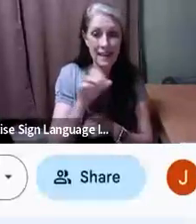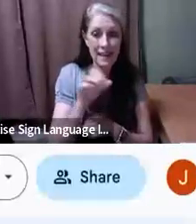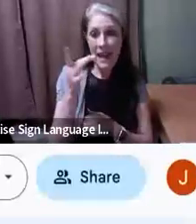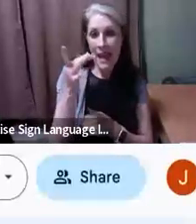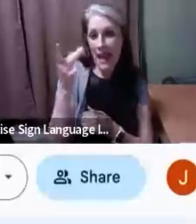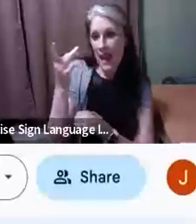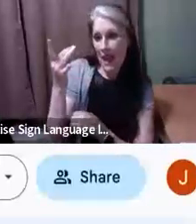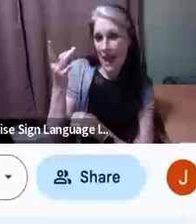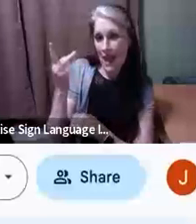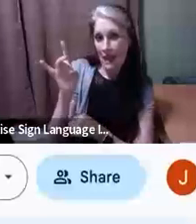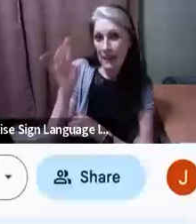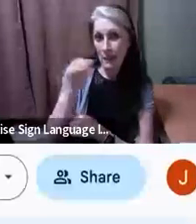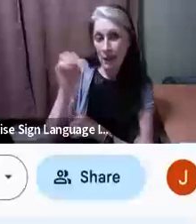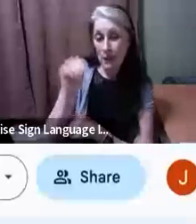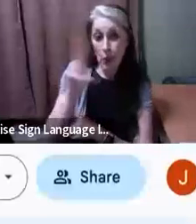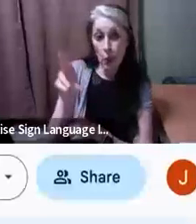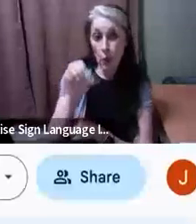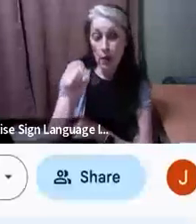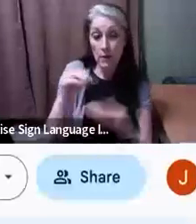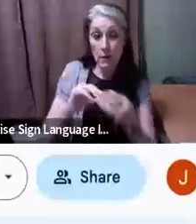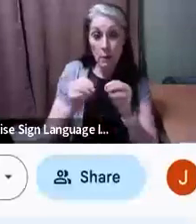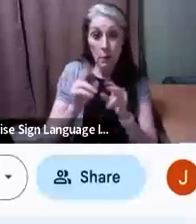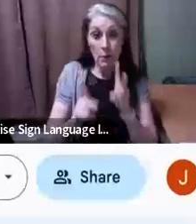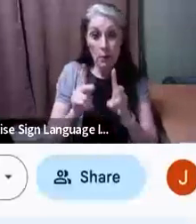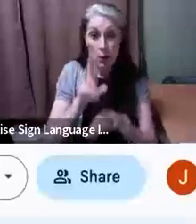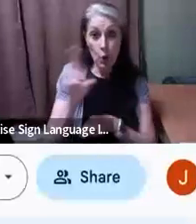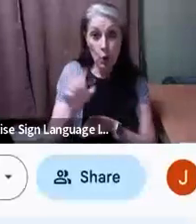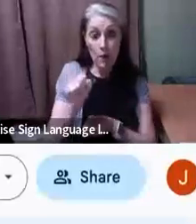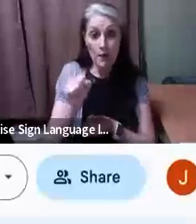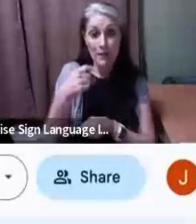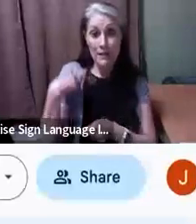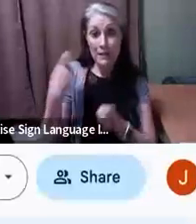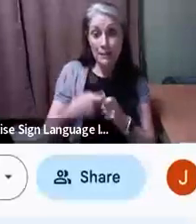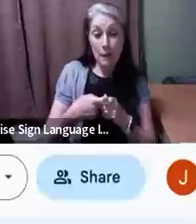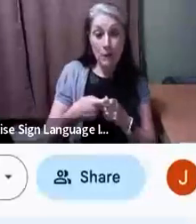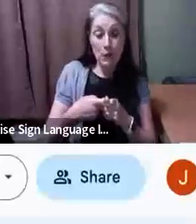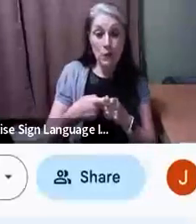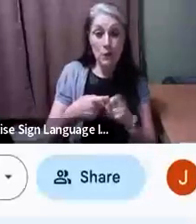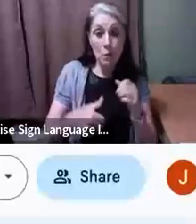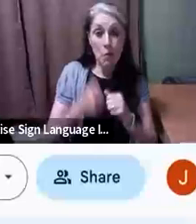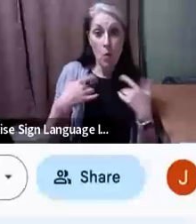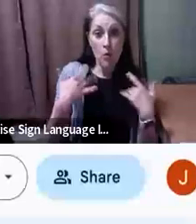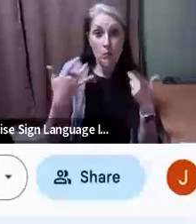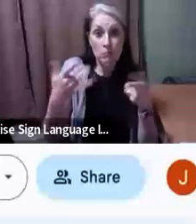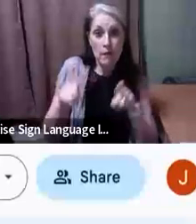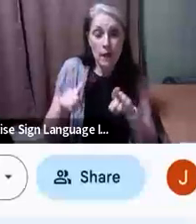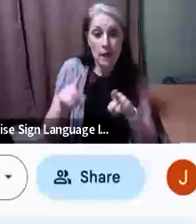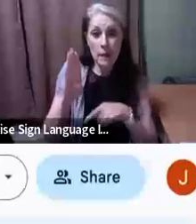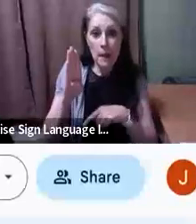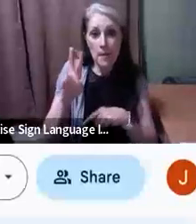of the US population is Spanish speaking. Ideally, our events would be bilingual,